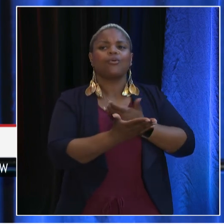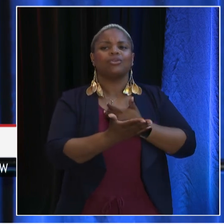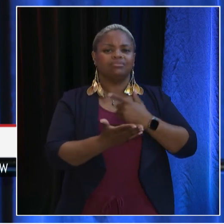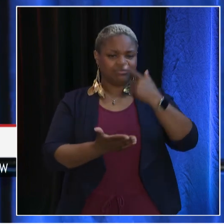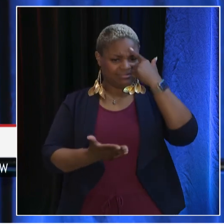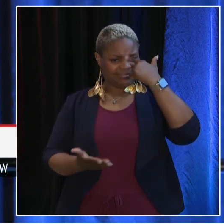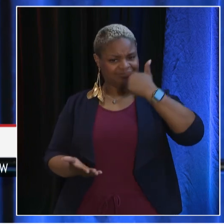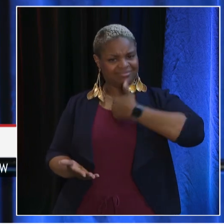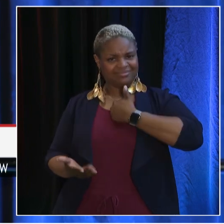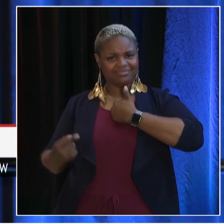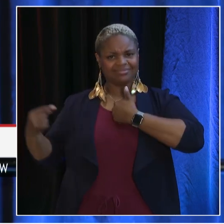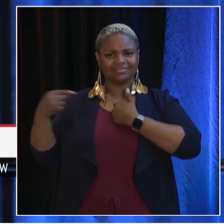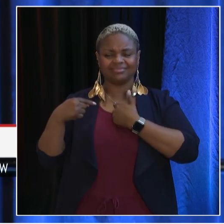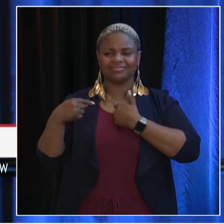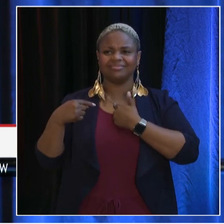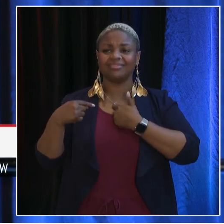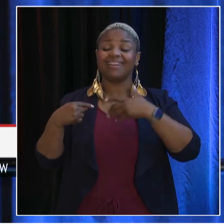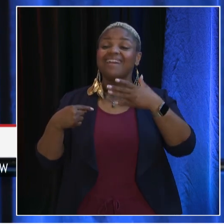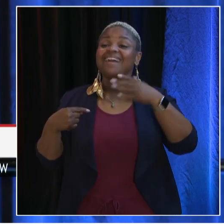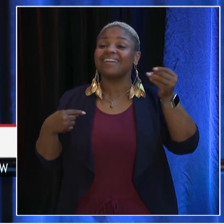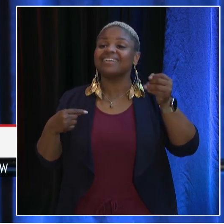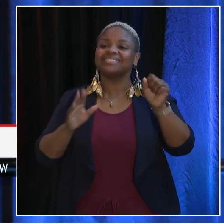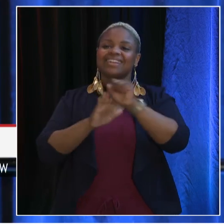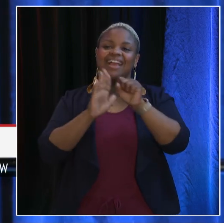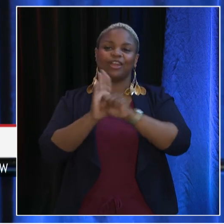for statehood for the District of Columbia.